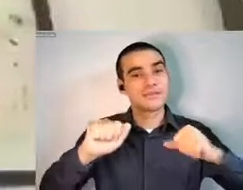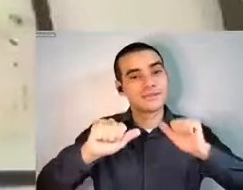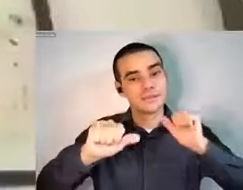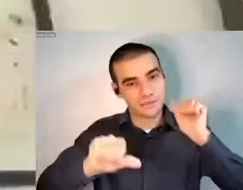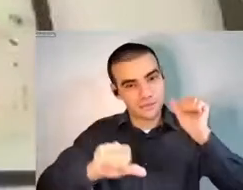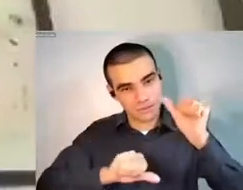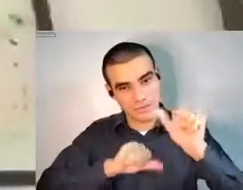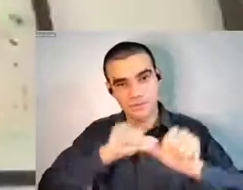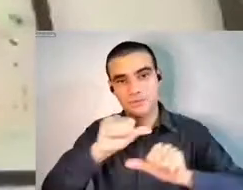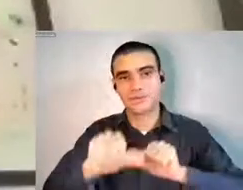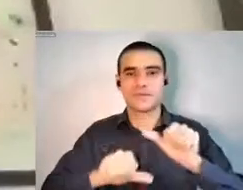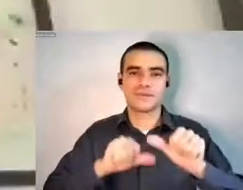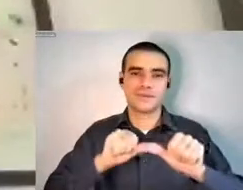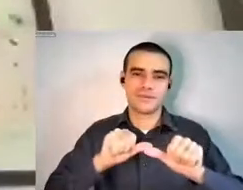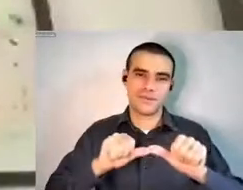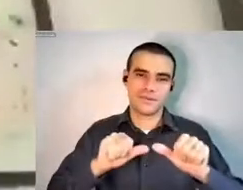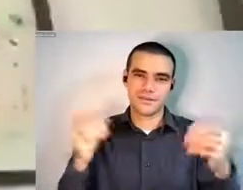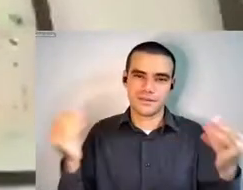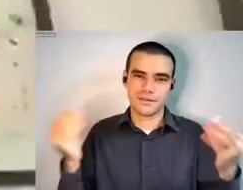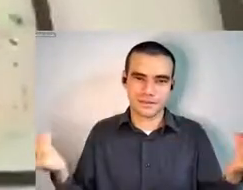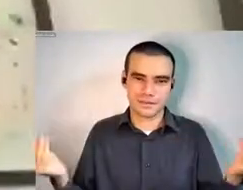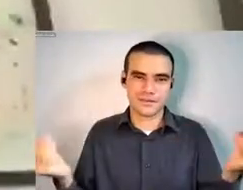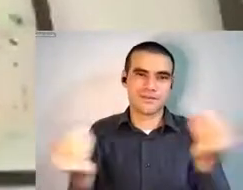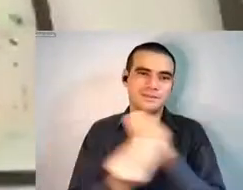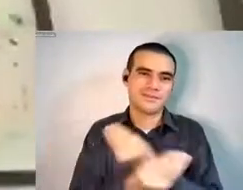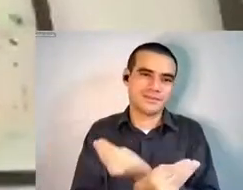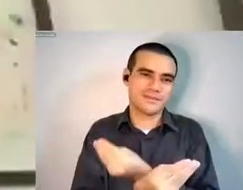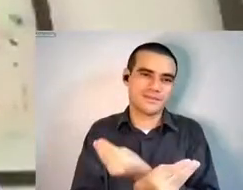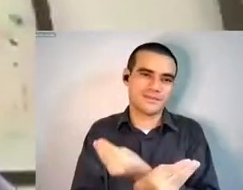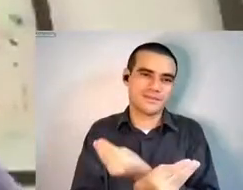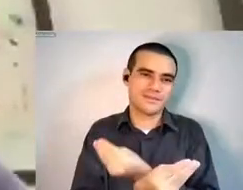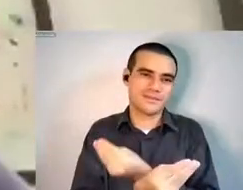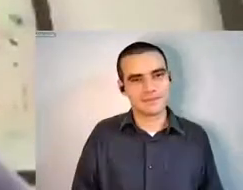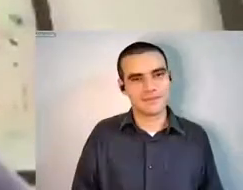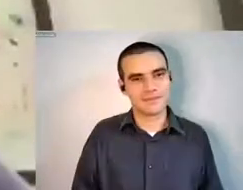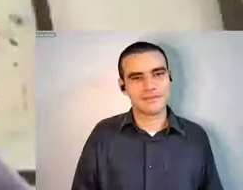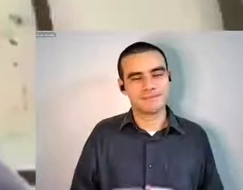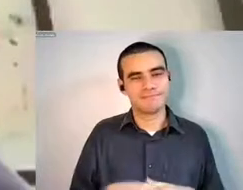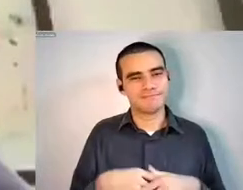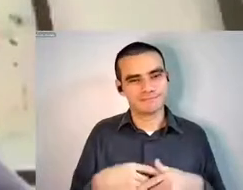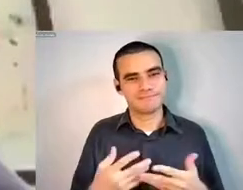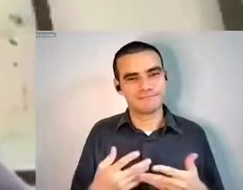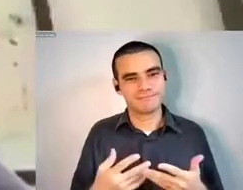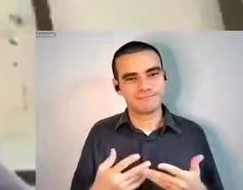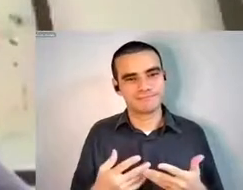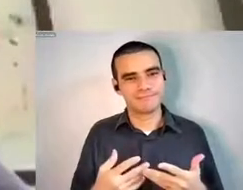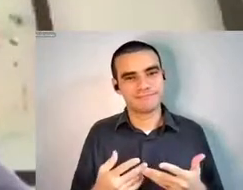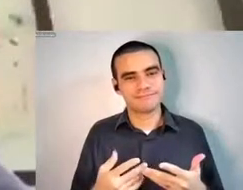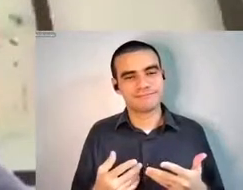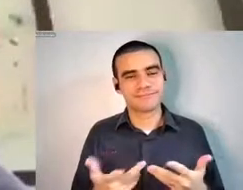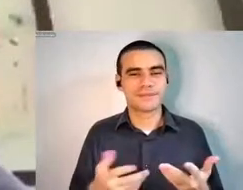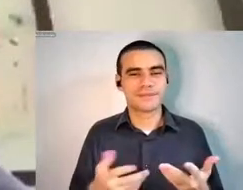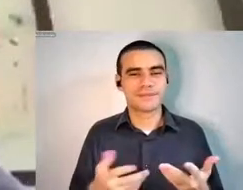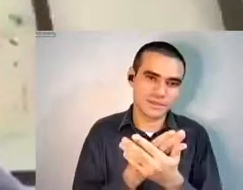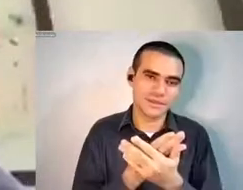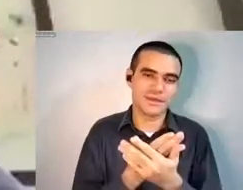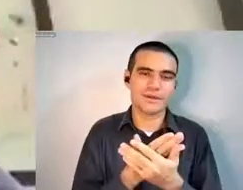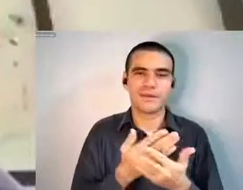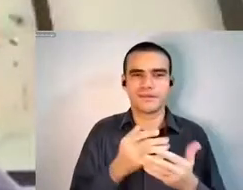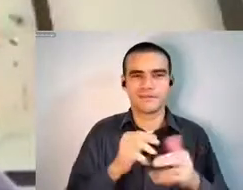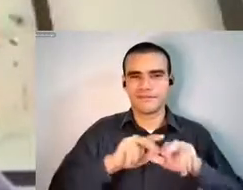to change, revert this. But in order to revert this, we don't need only